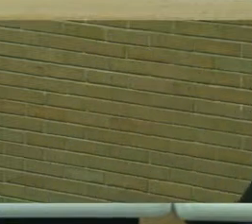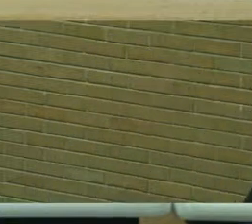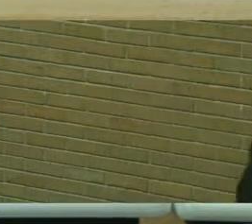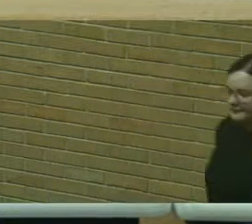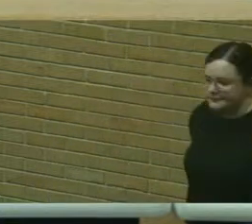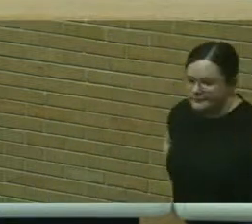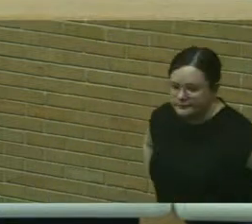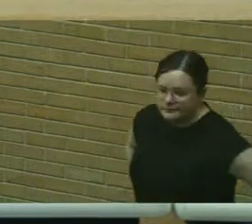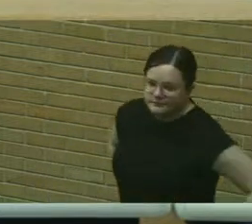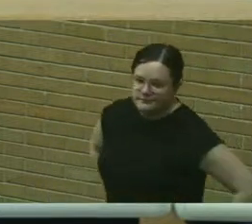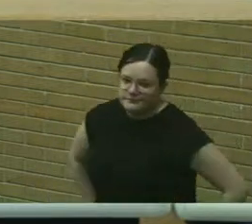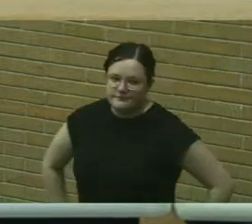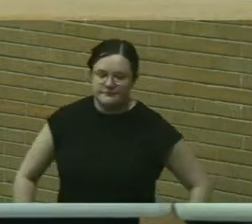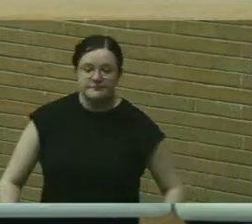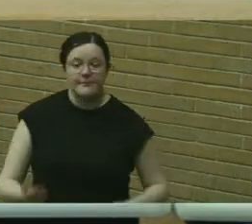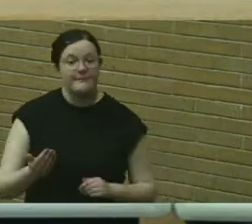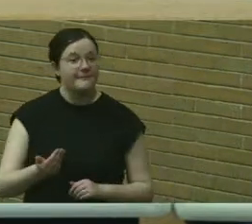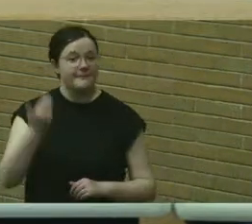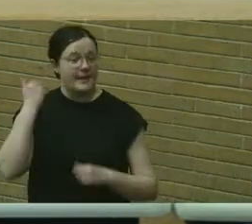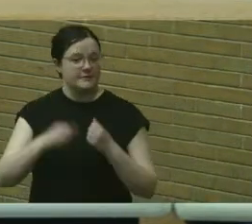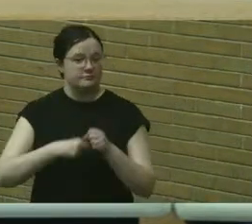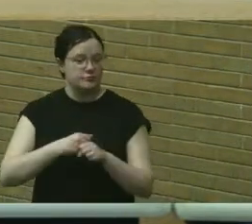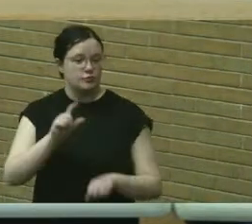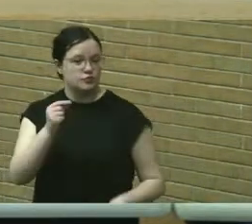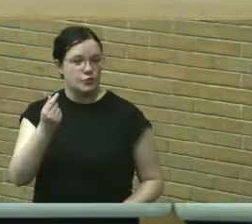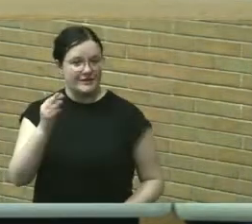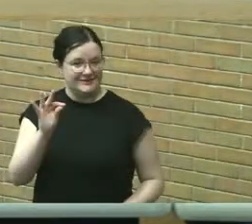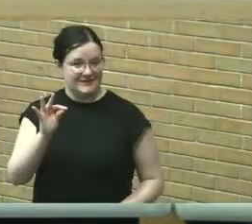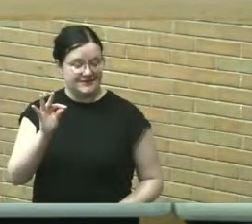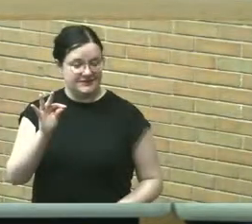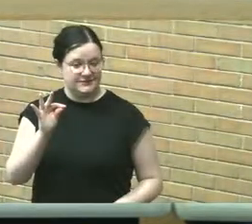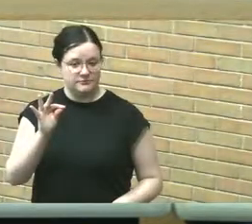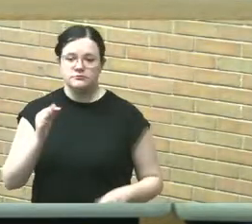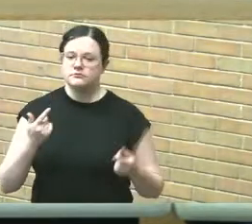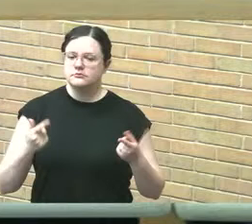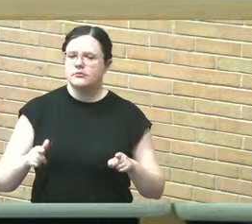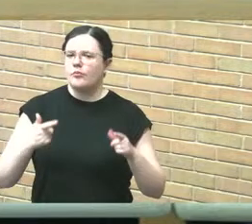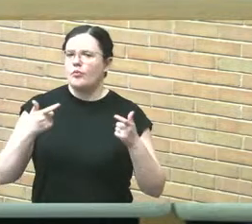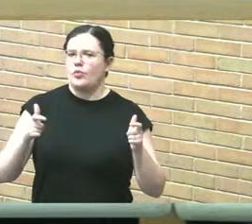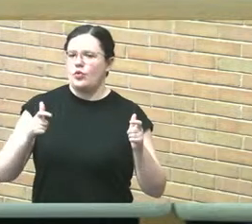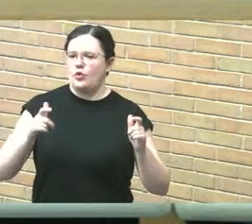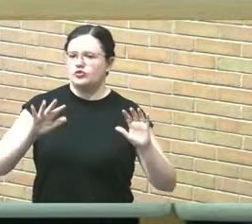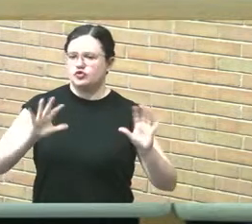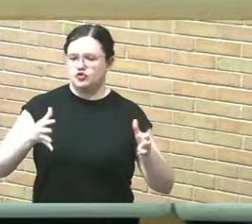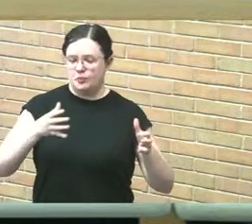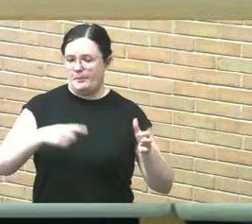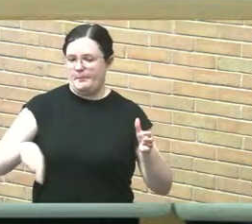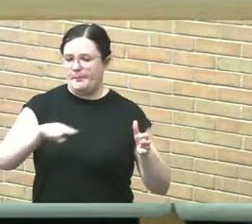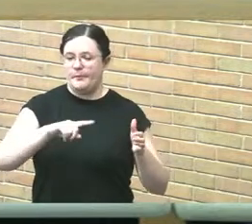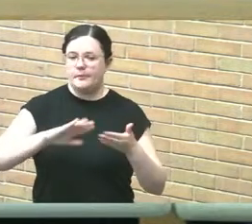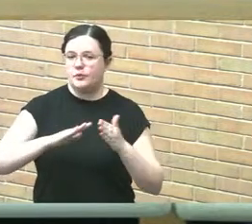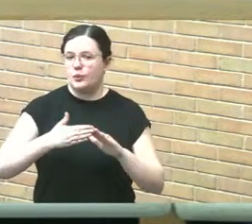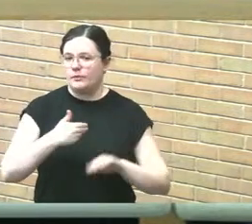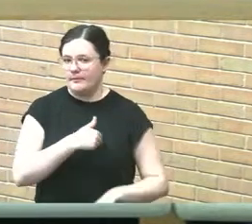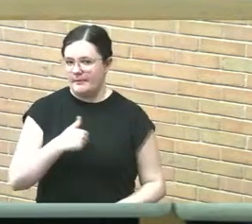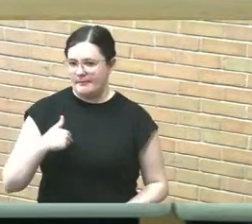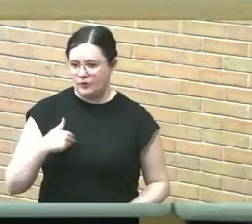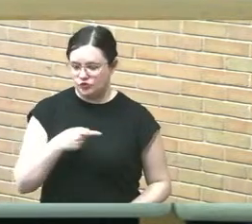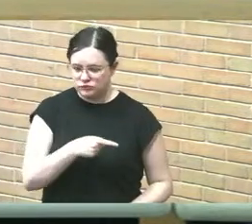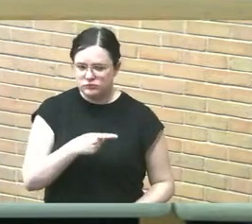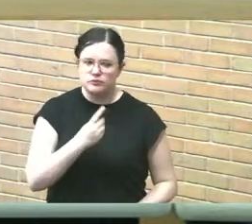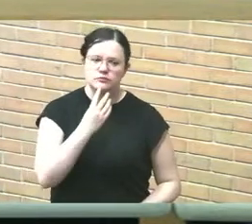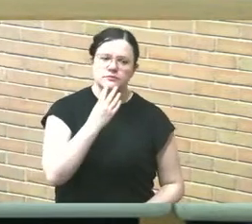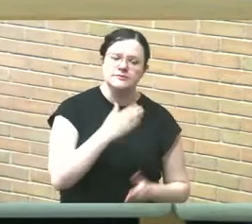Back in 2019, a large group of community members, Jews